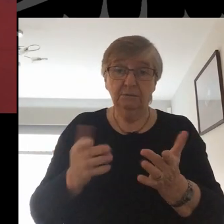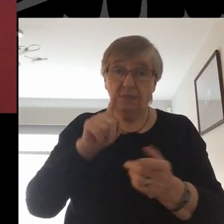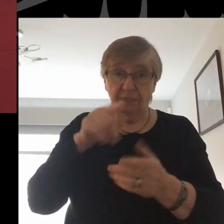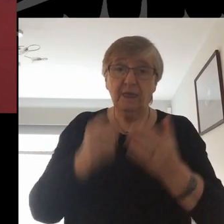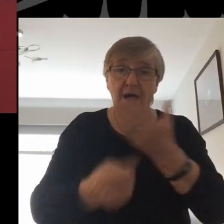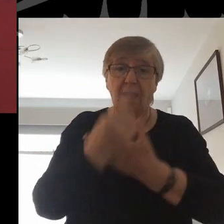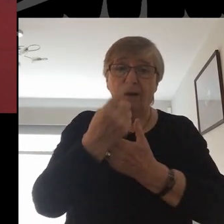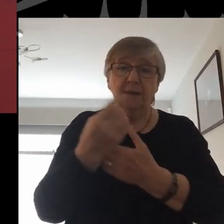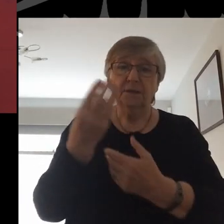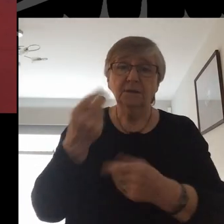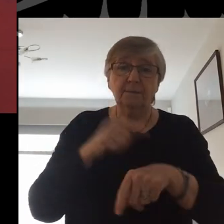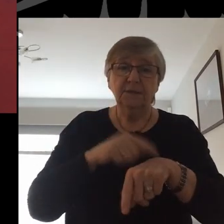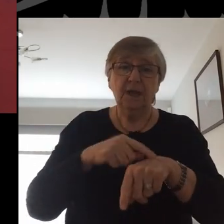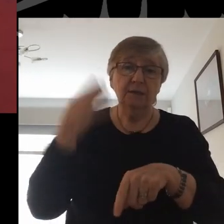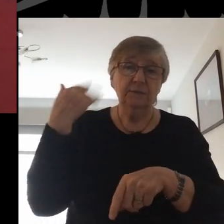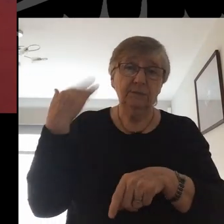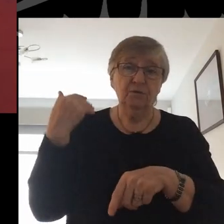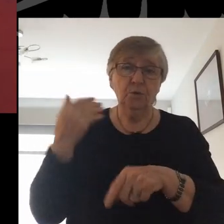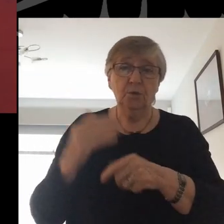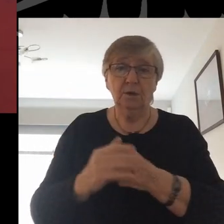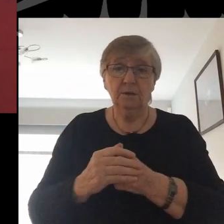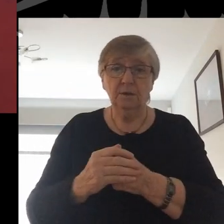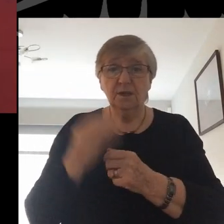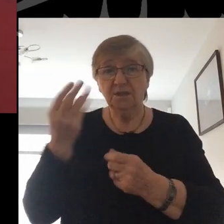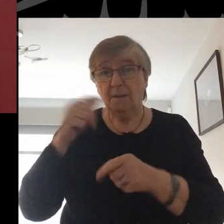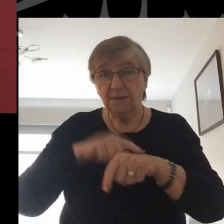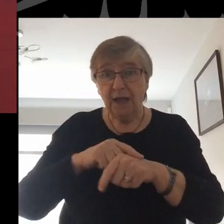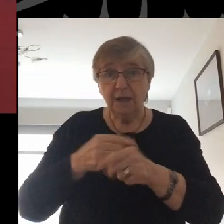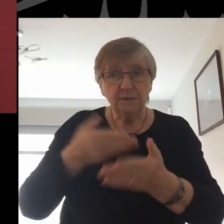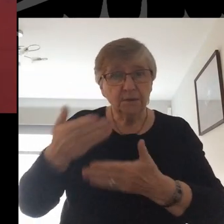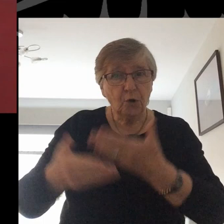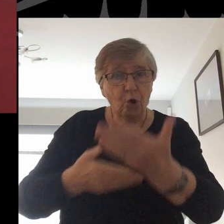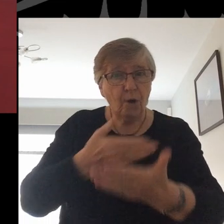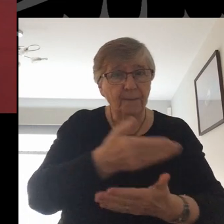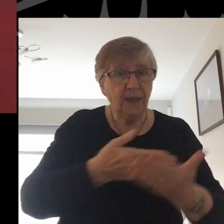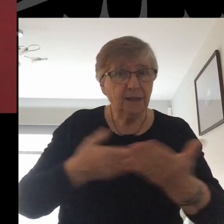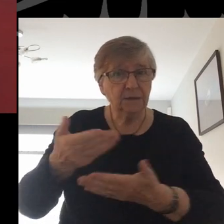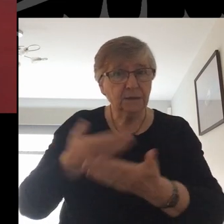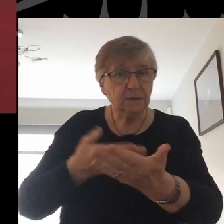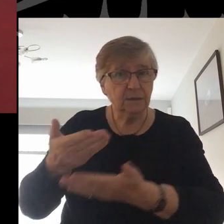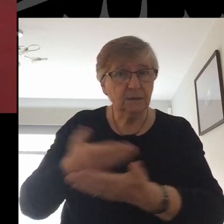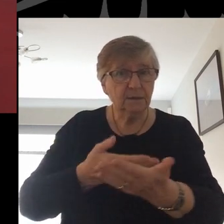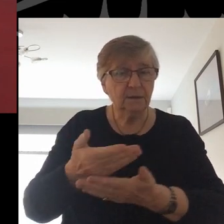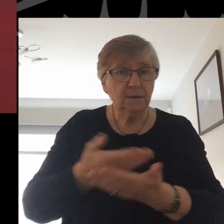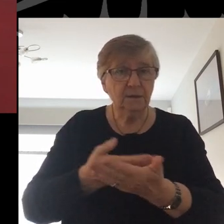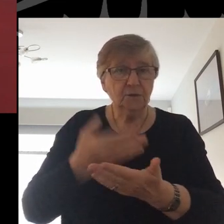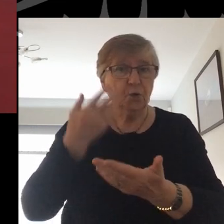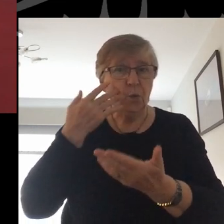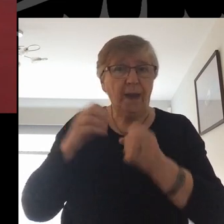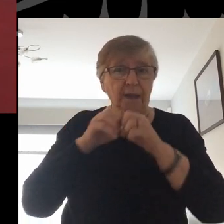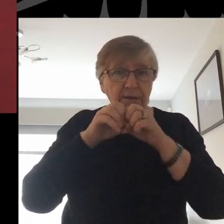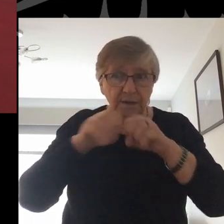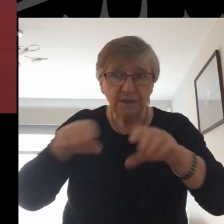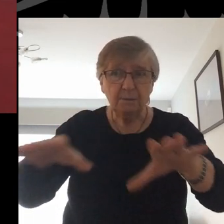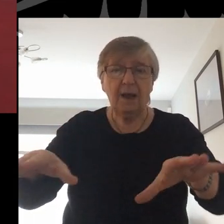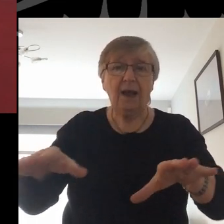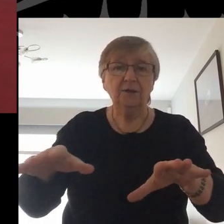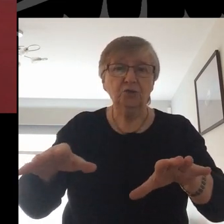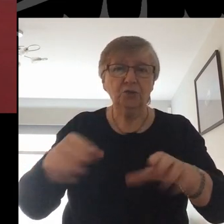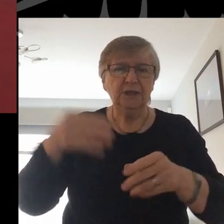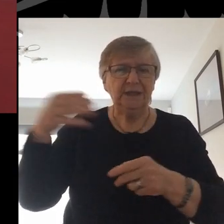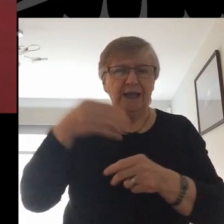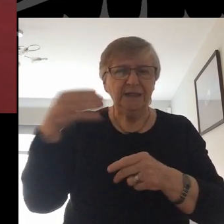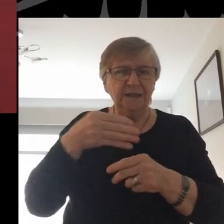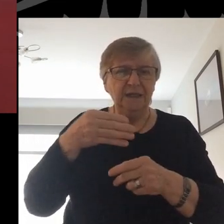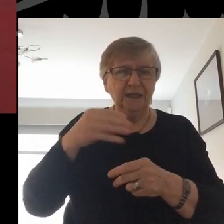happened. Sometimes it was commerce. And so in the missionary expansion in the